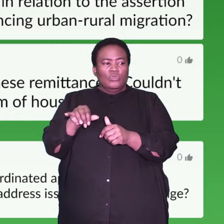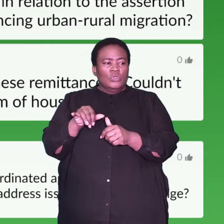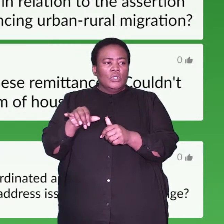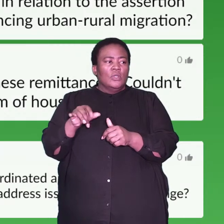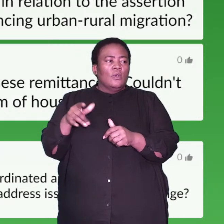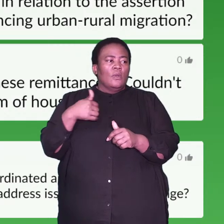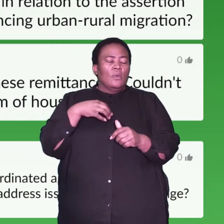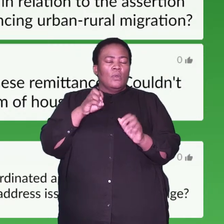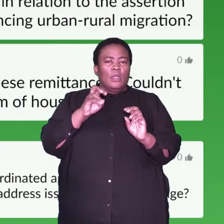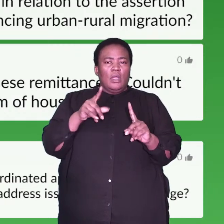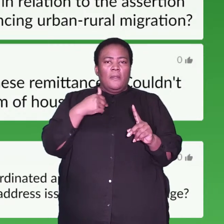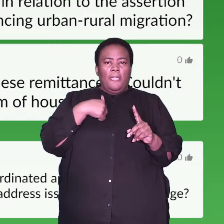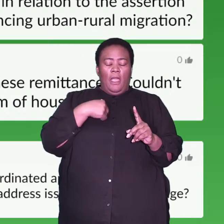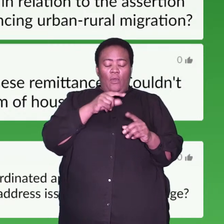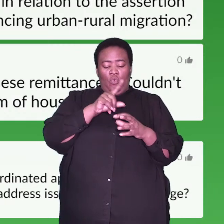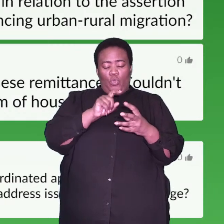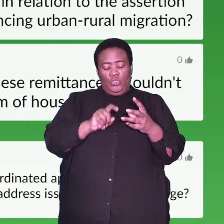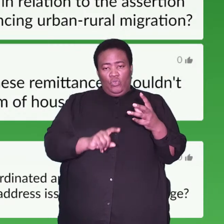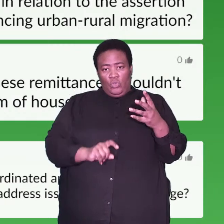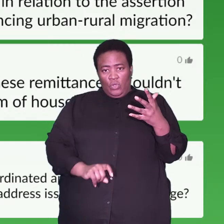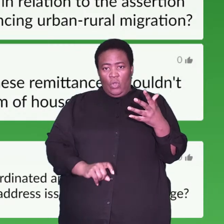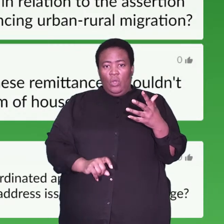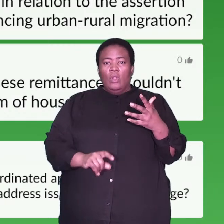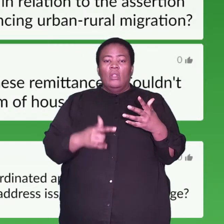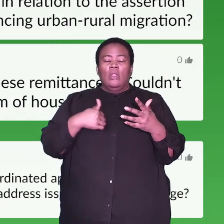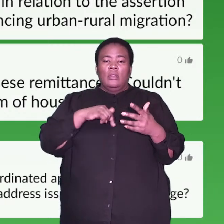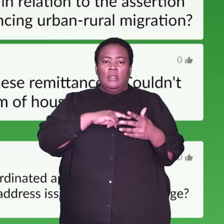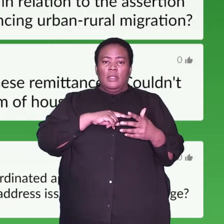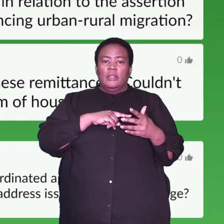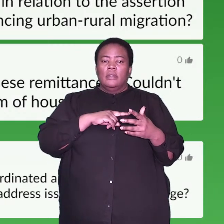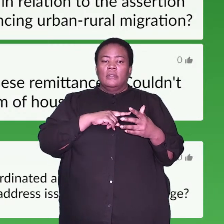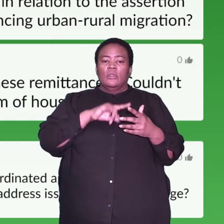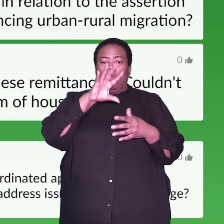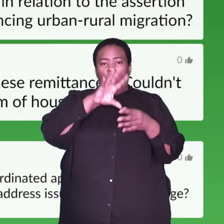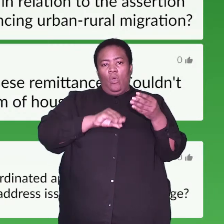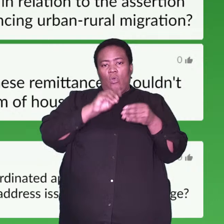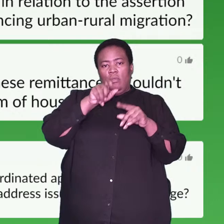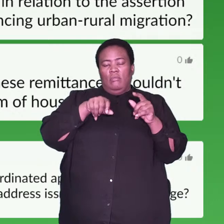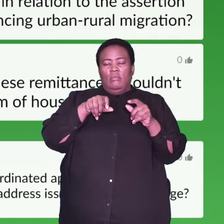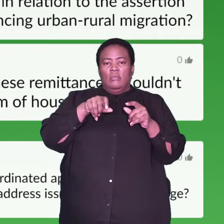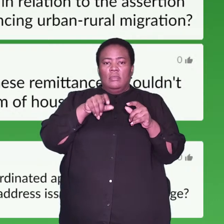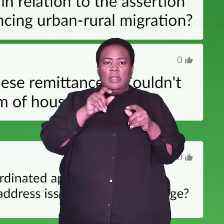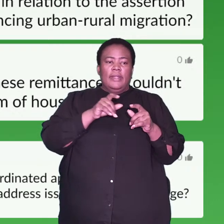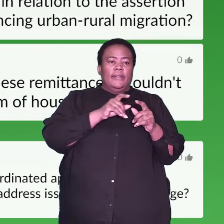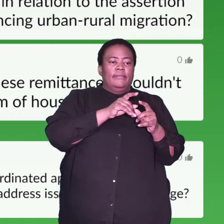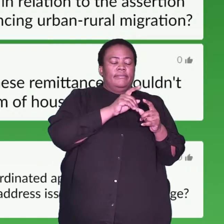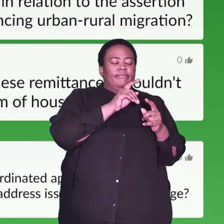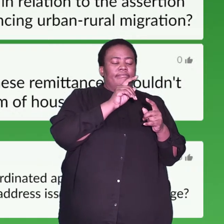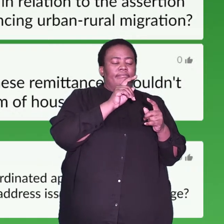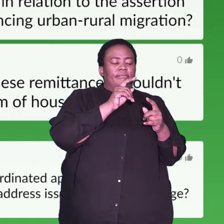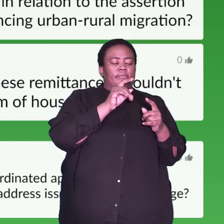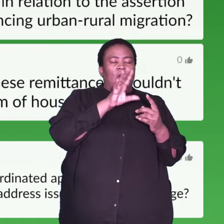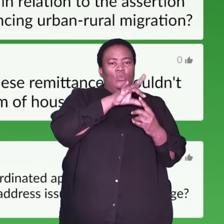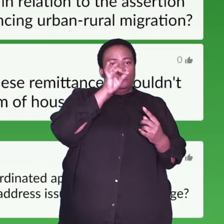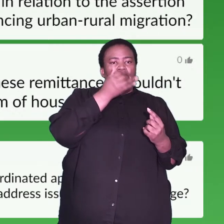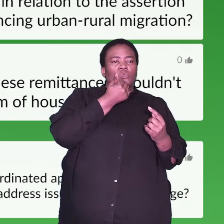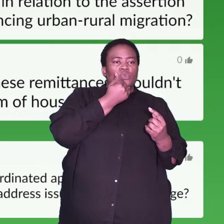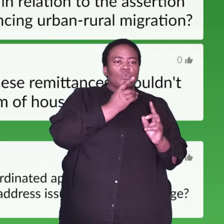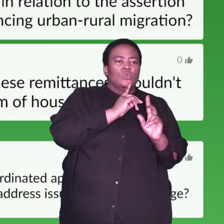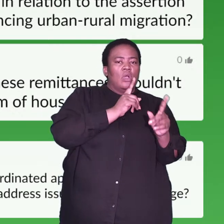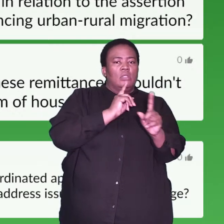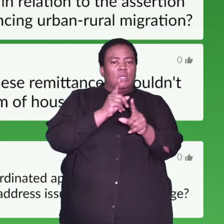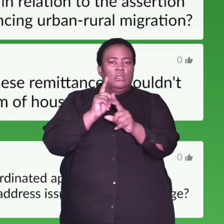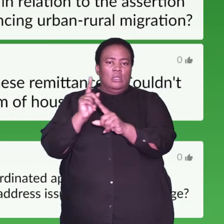just go through all the questions and then turn to each person to respond to their set of questions. We've got a